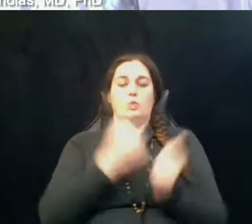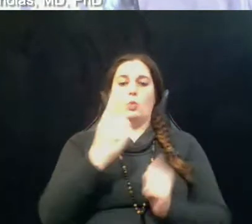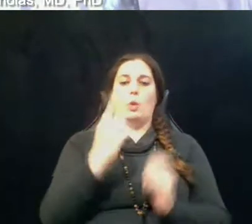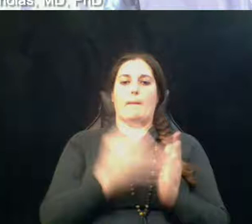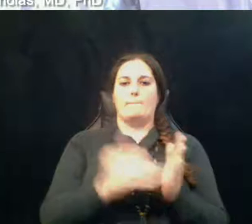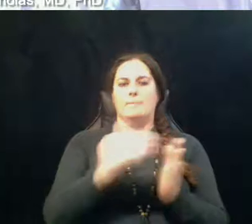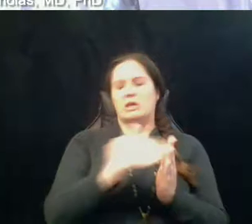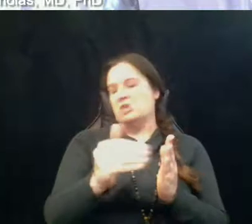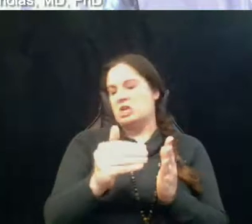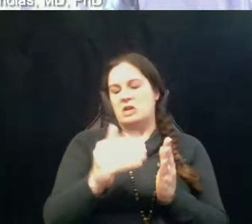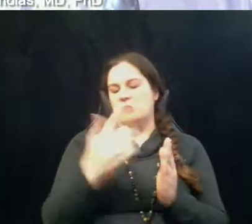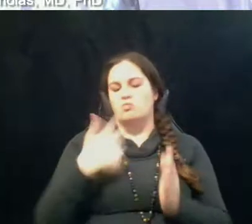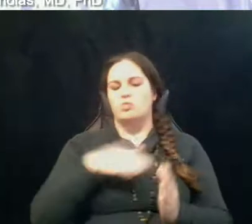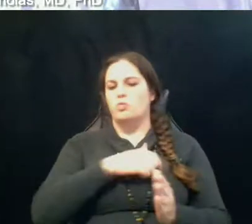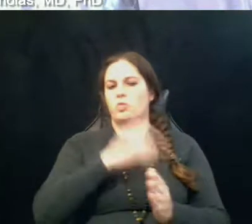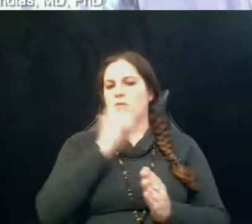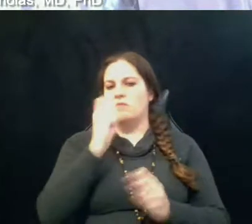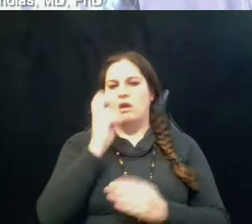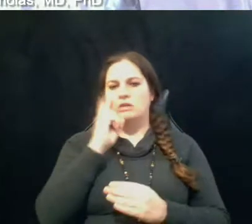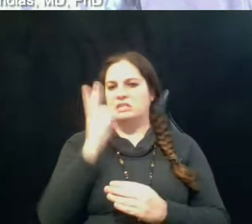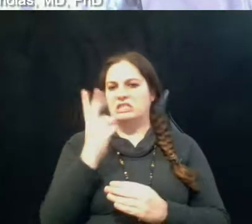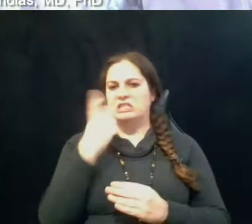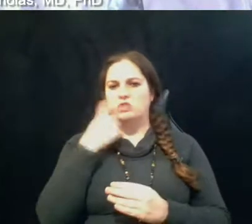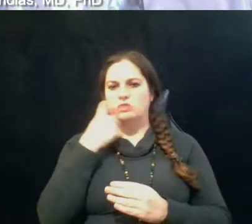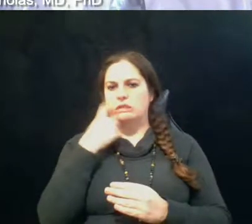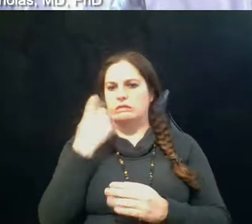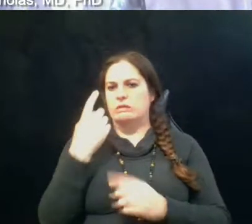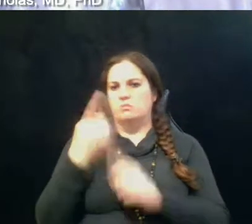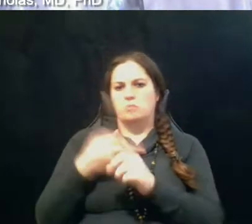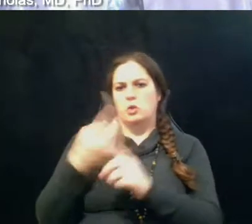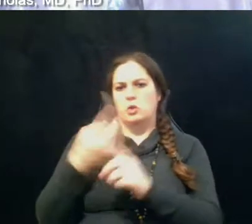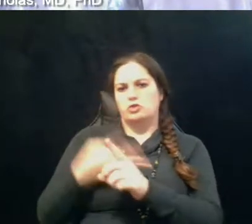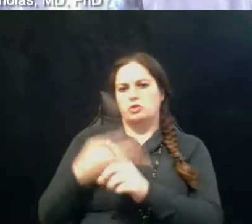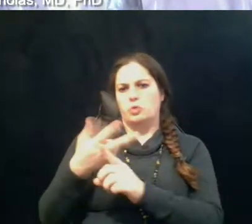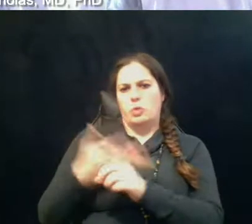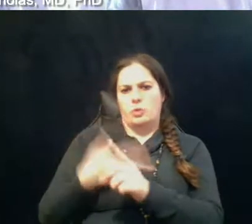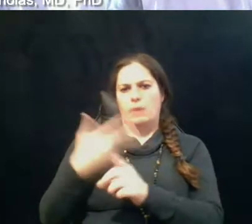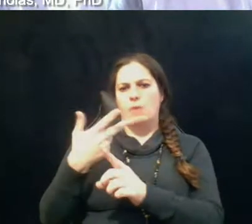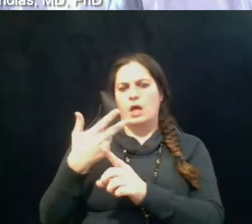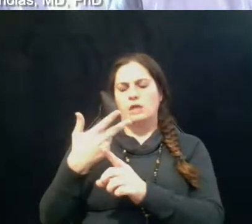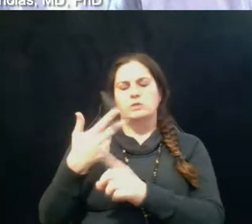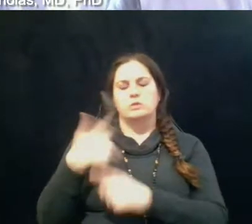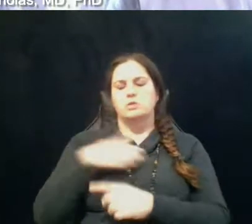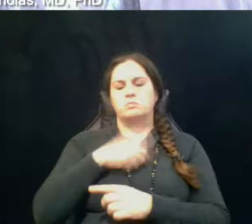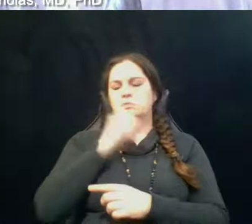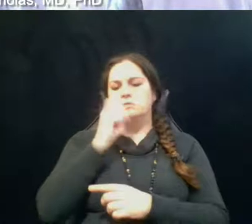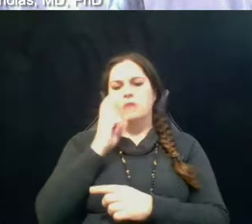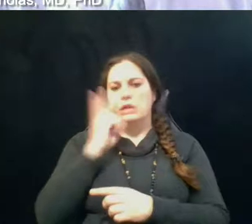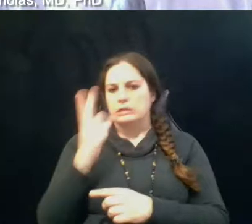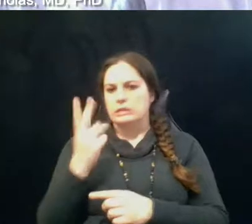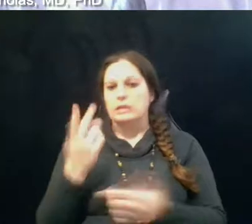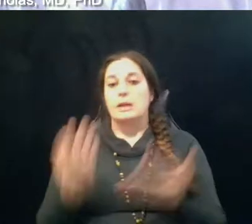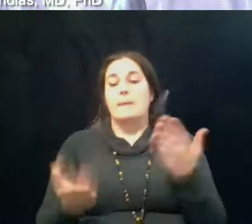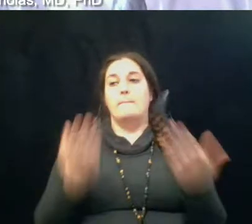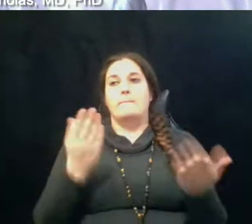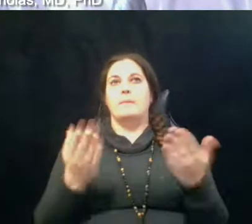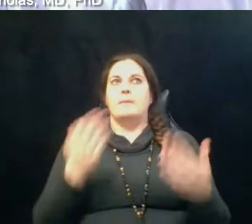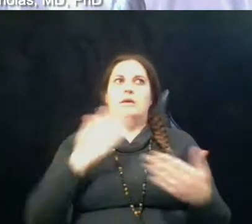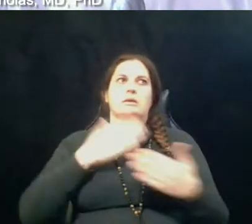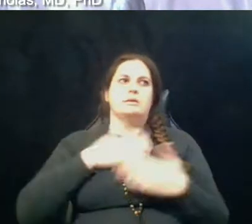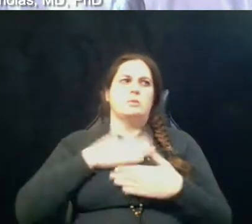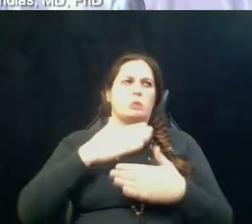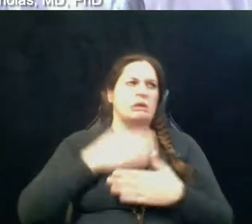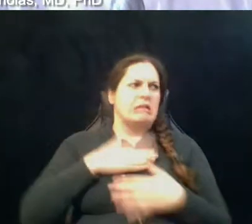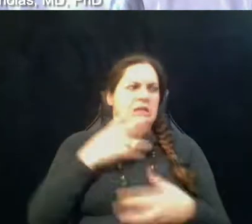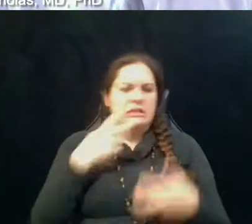the recent past, in the past few months. But that would be something like maybe difficulty breathing or swelling. So you would just monitor